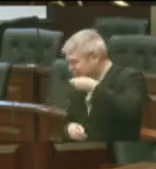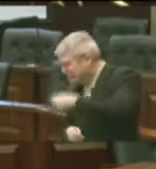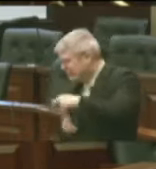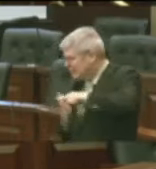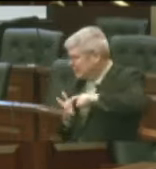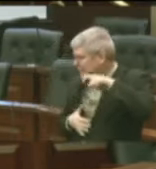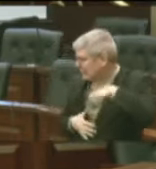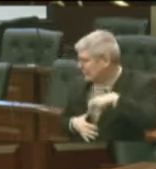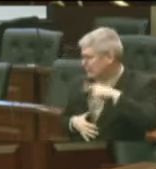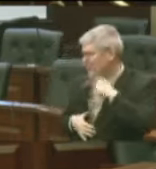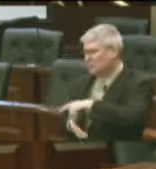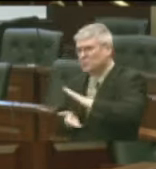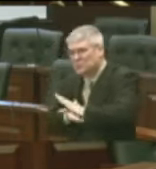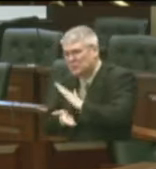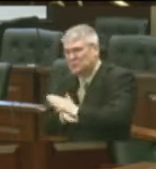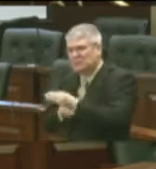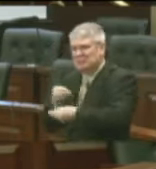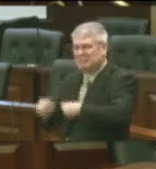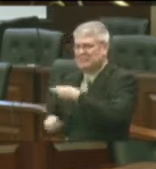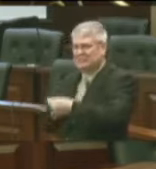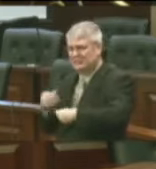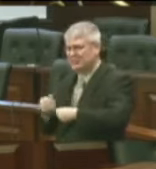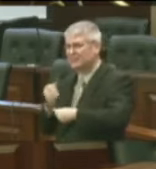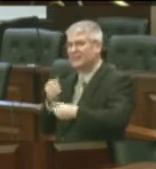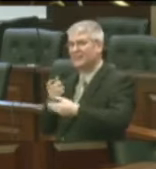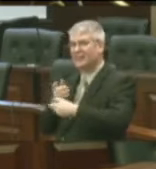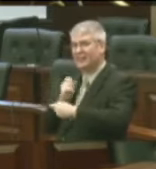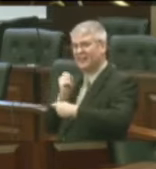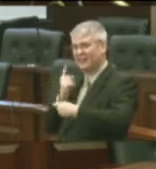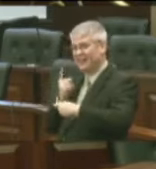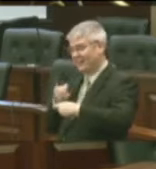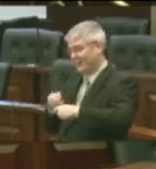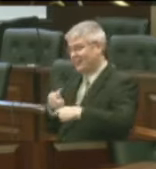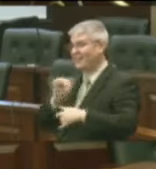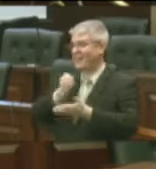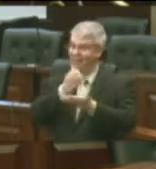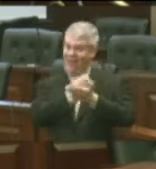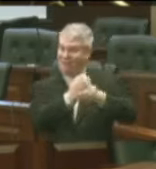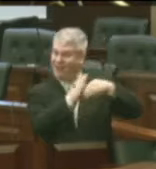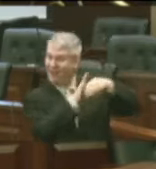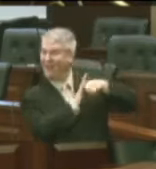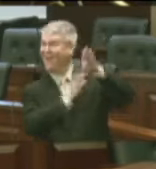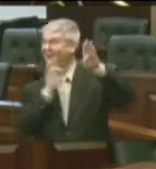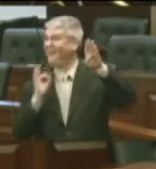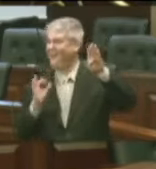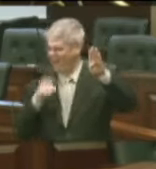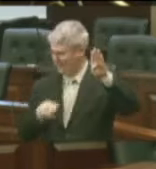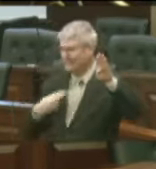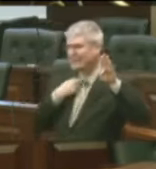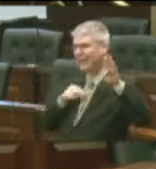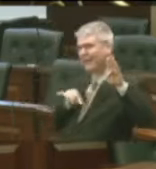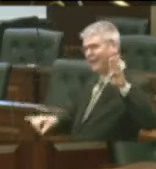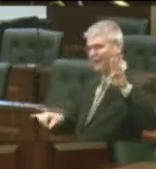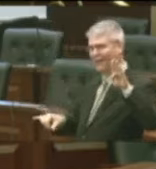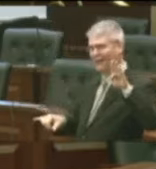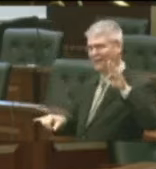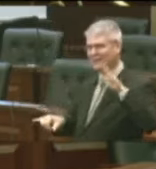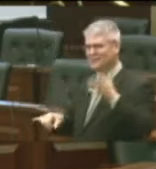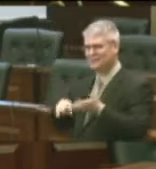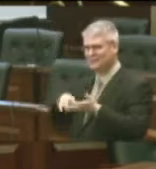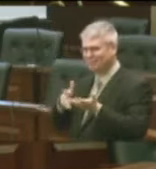them pushed out of the workforce, something that strains our economic rebound. The new Strong